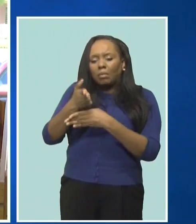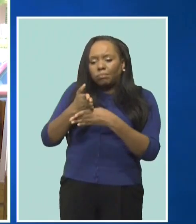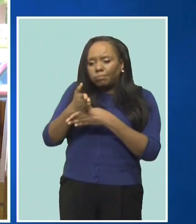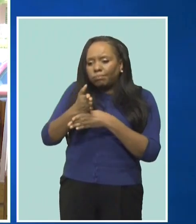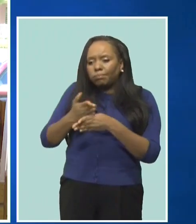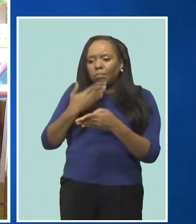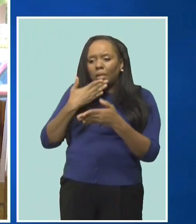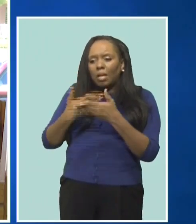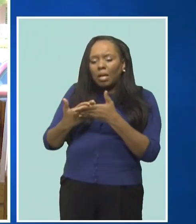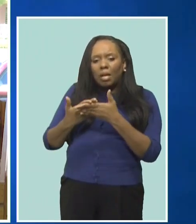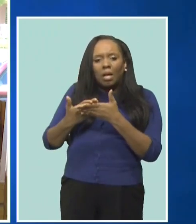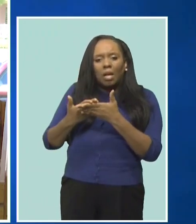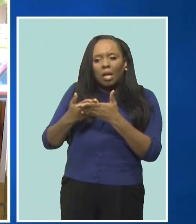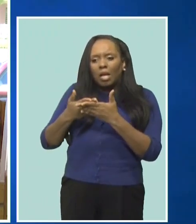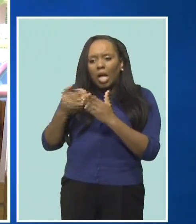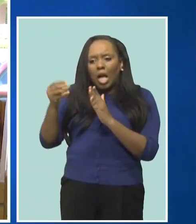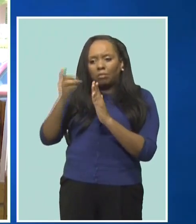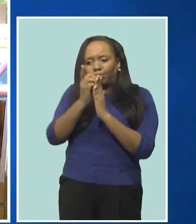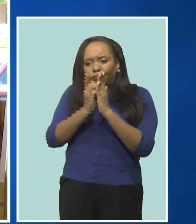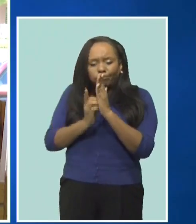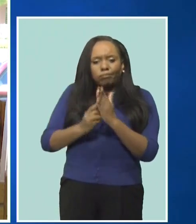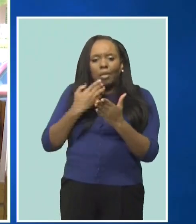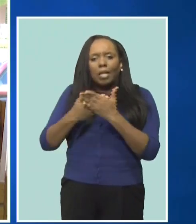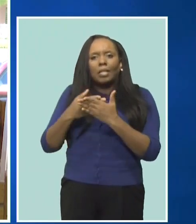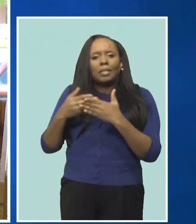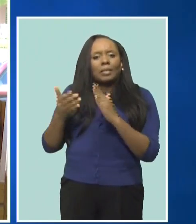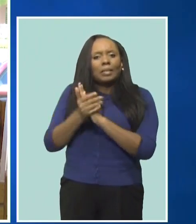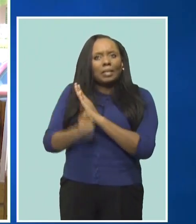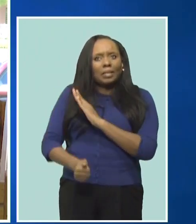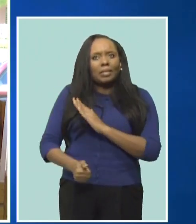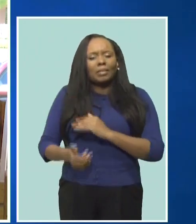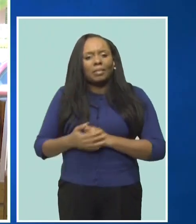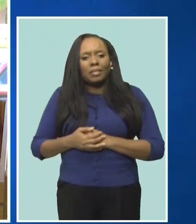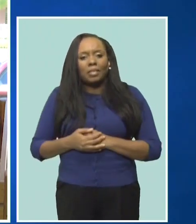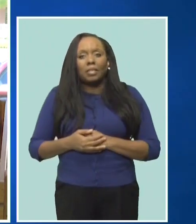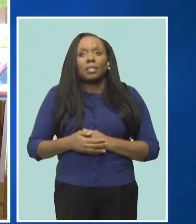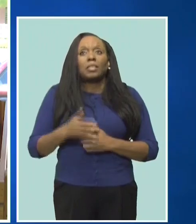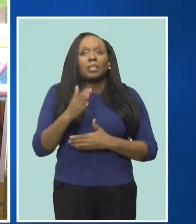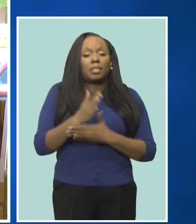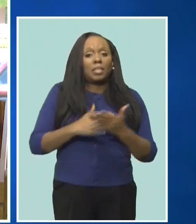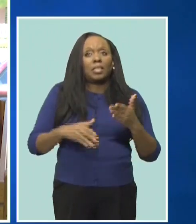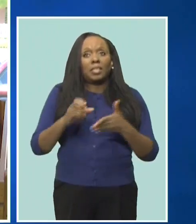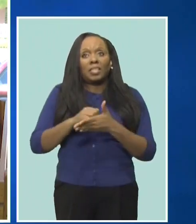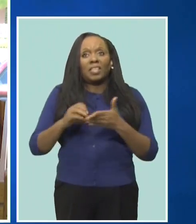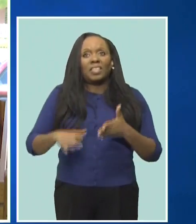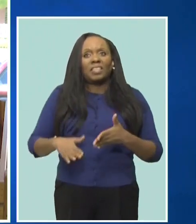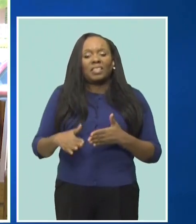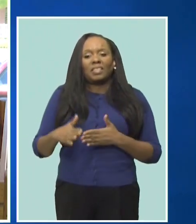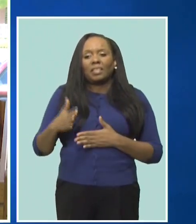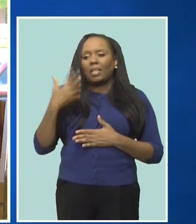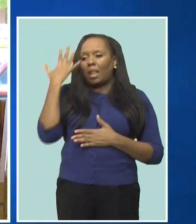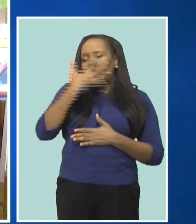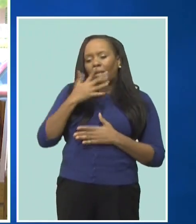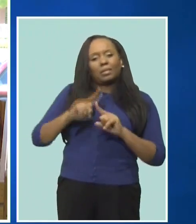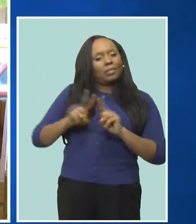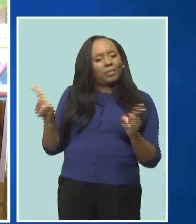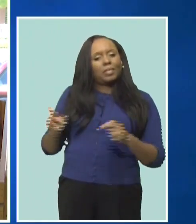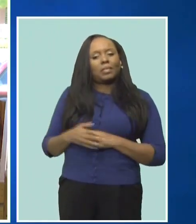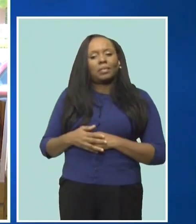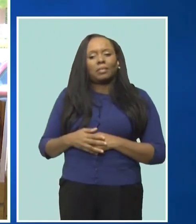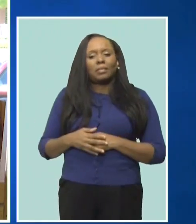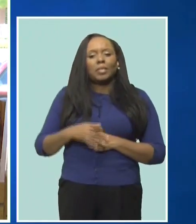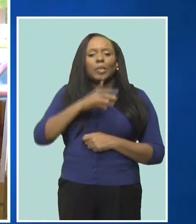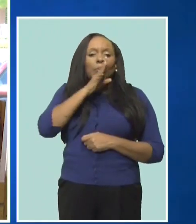been developed in the workshop, and that's what we really want. We know that some of our students look a bit different, sound a bit different, but